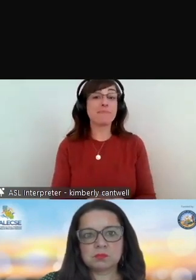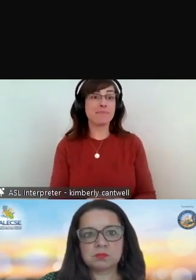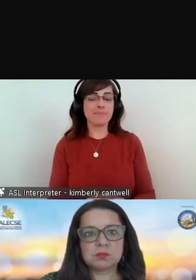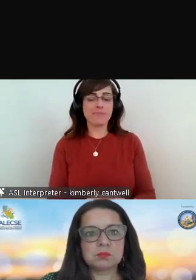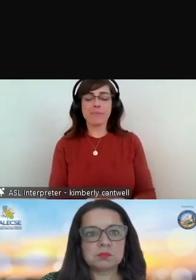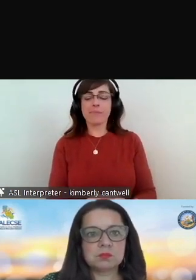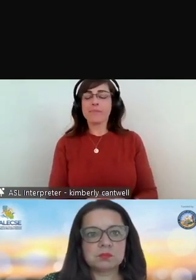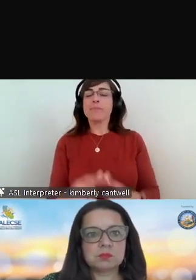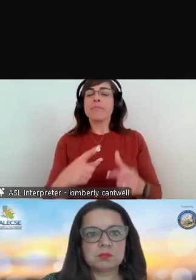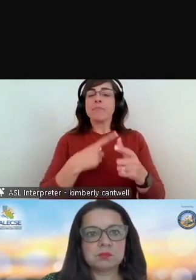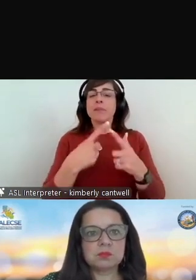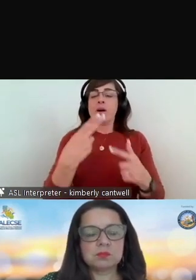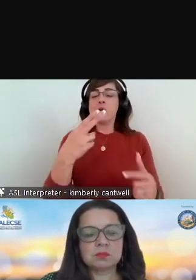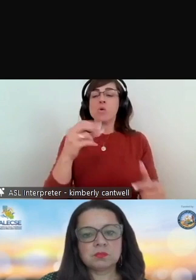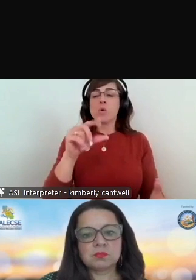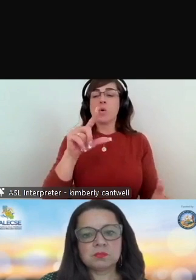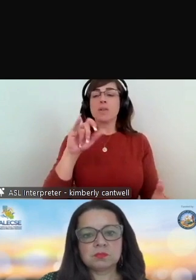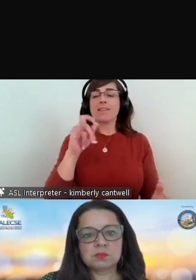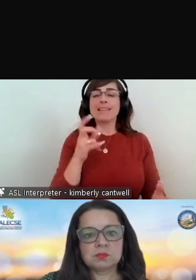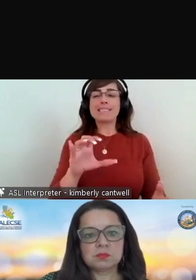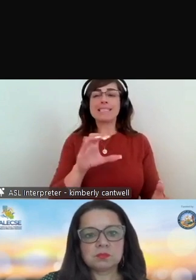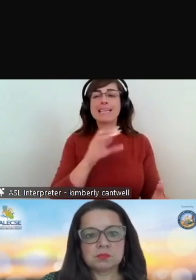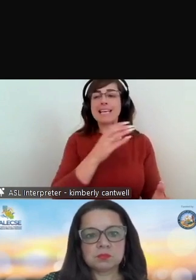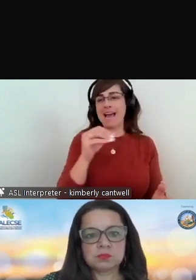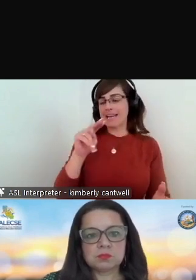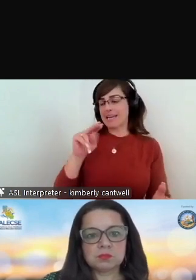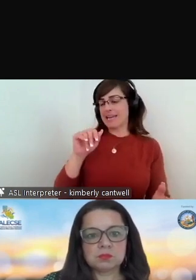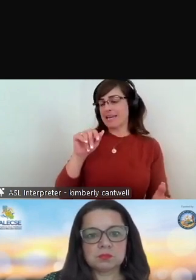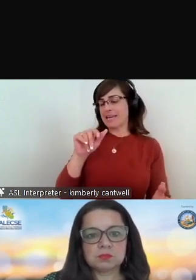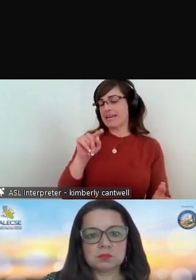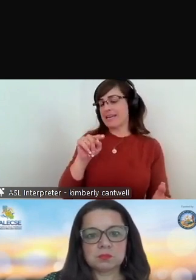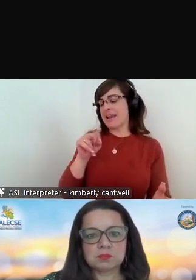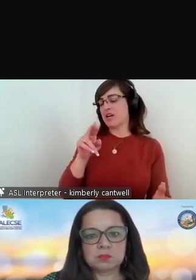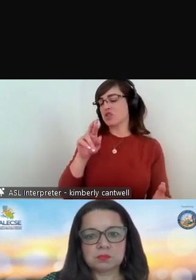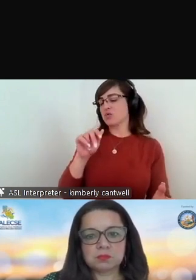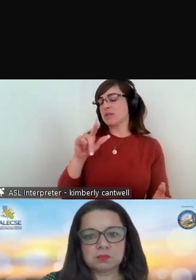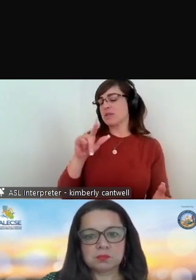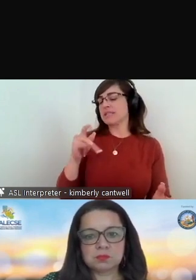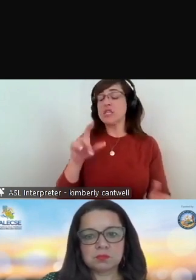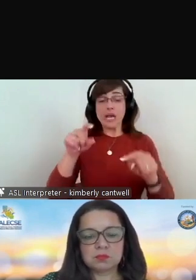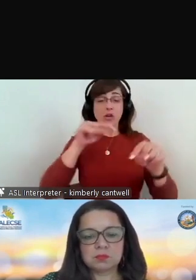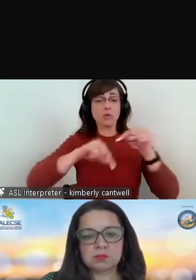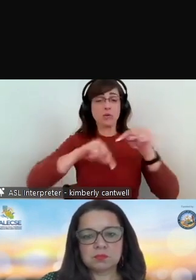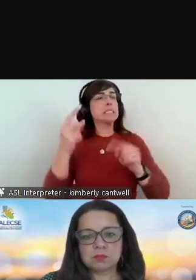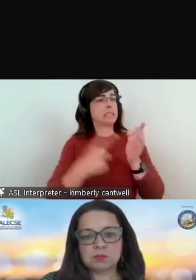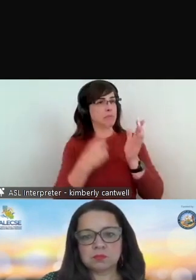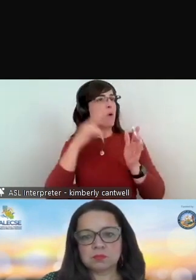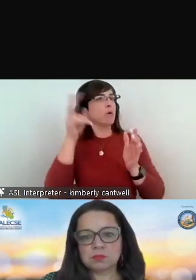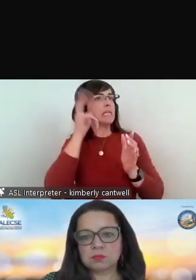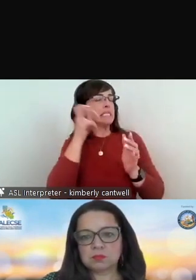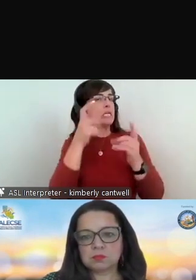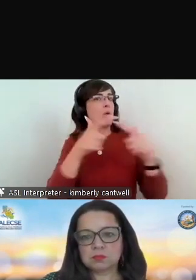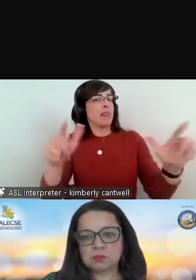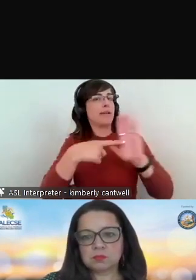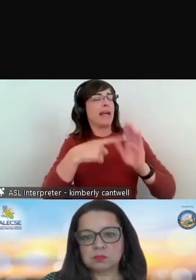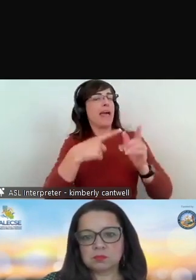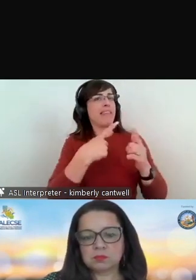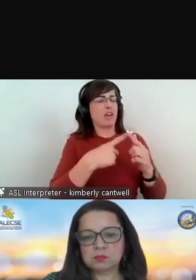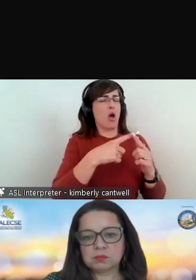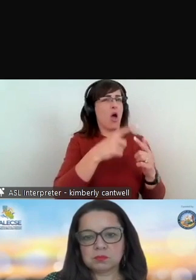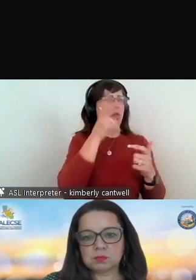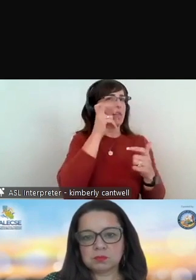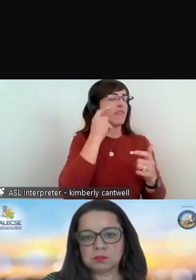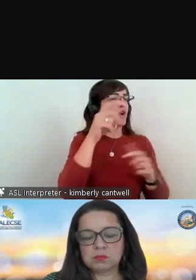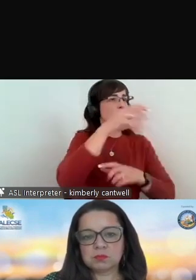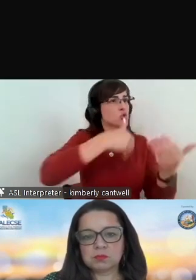And then it's holistic and naturalistic. So you're able to, you can go back. I'll listen to a language sample and first I'll listen for the social